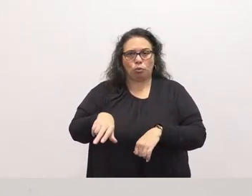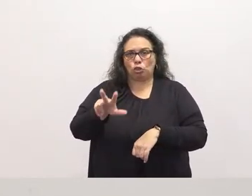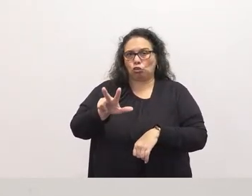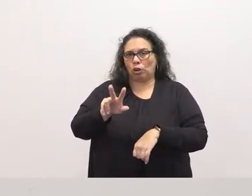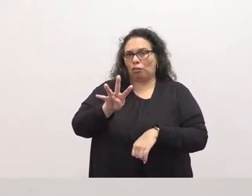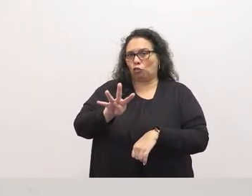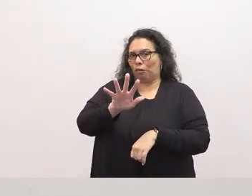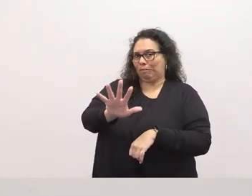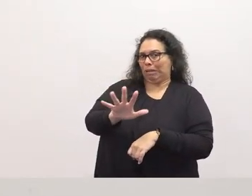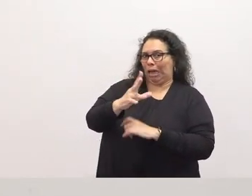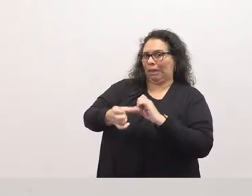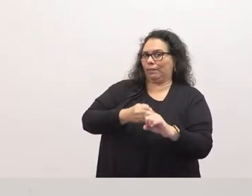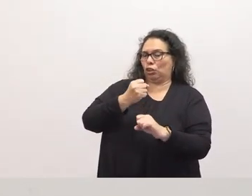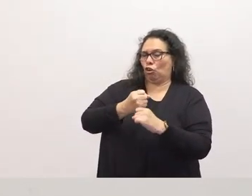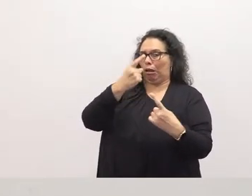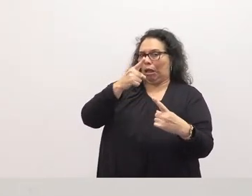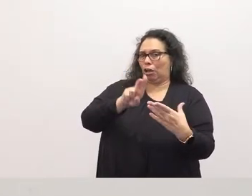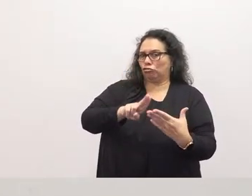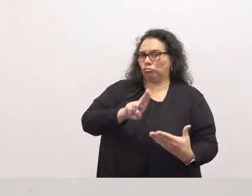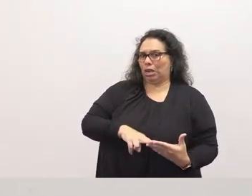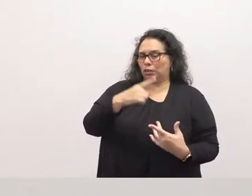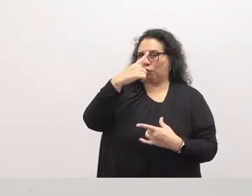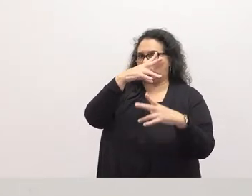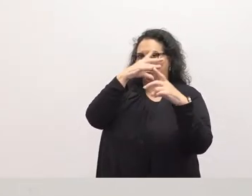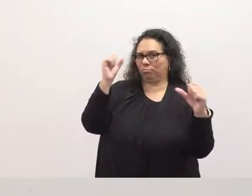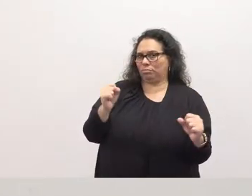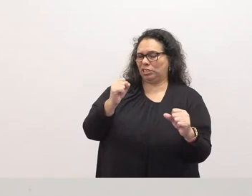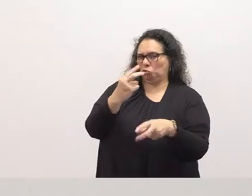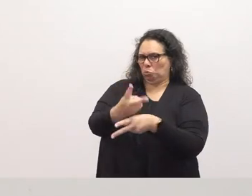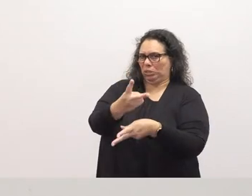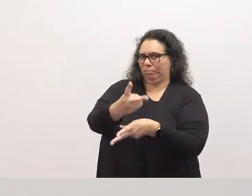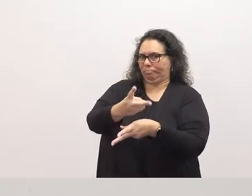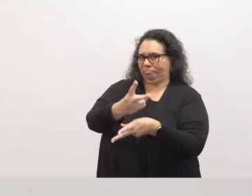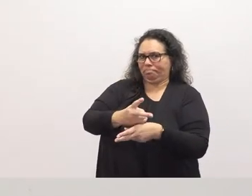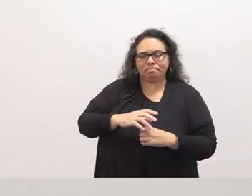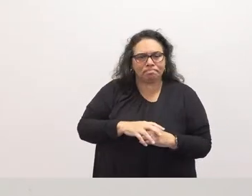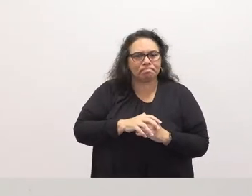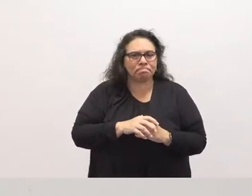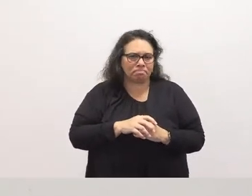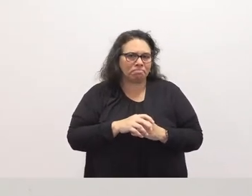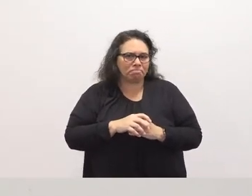3, 4, 5 year contracts is what you see for superintendents for retention purposes.